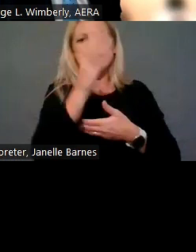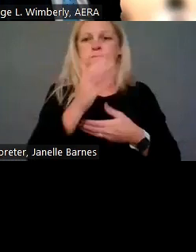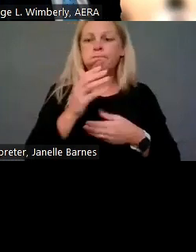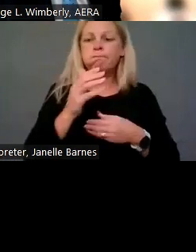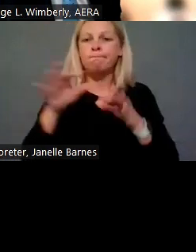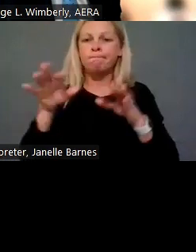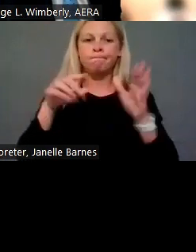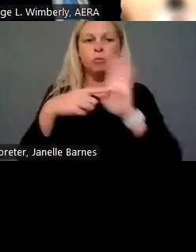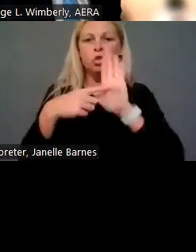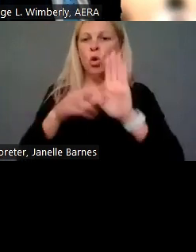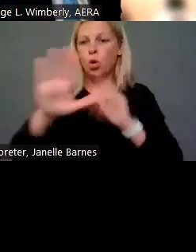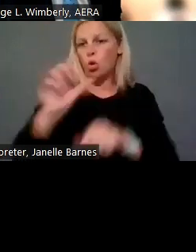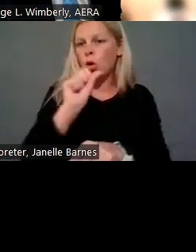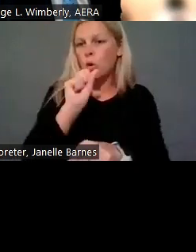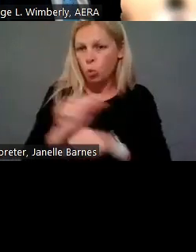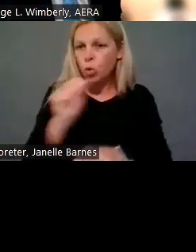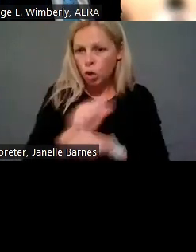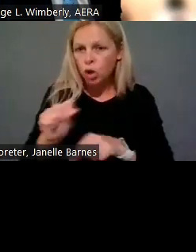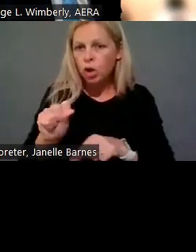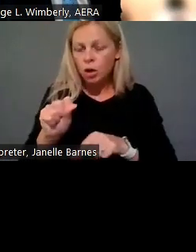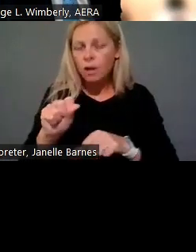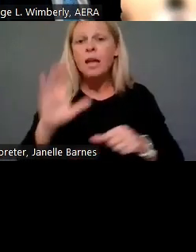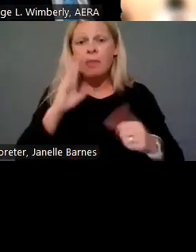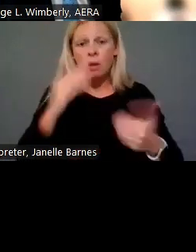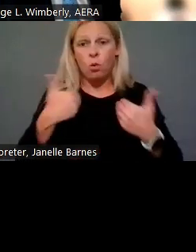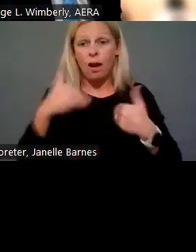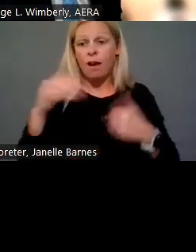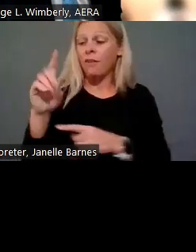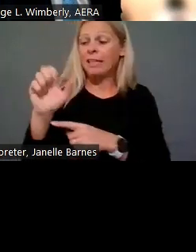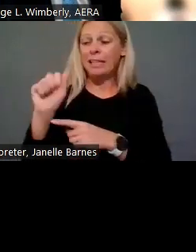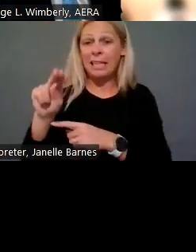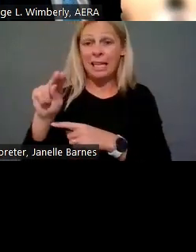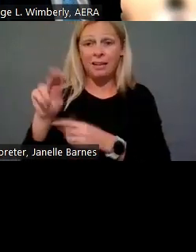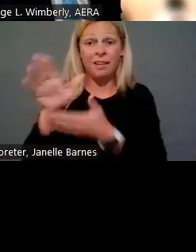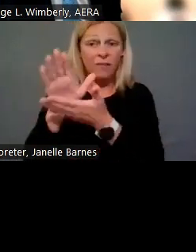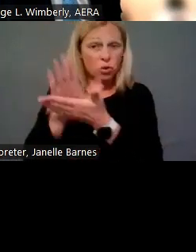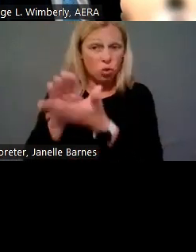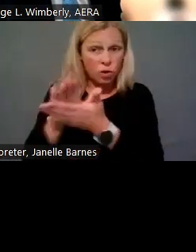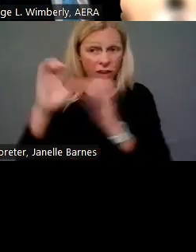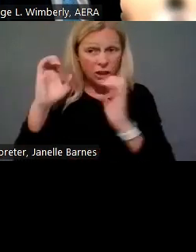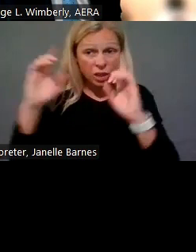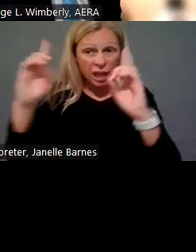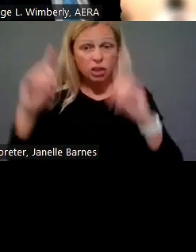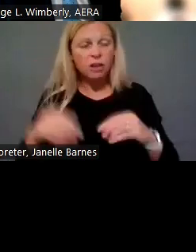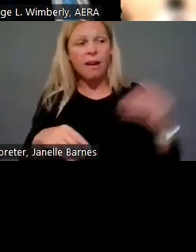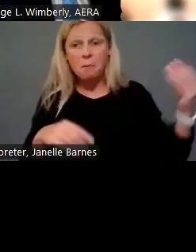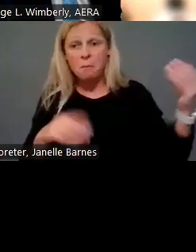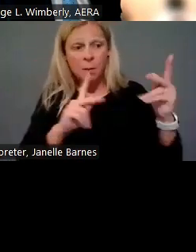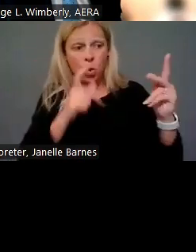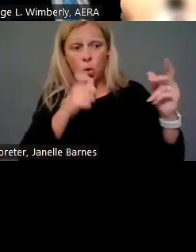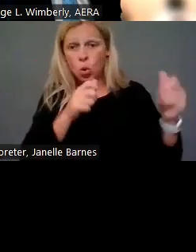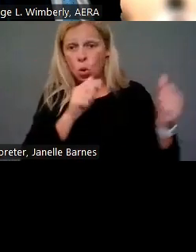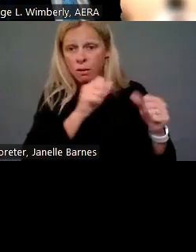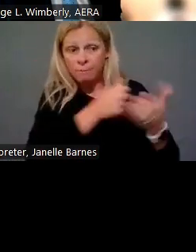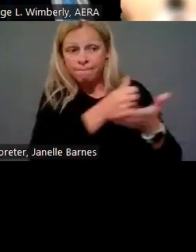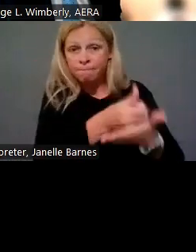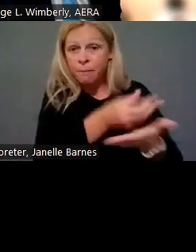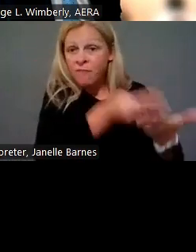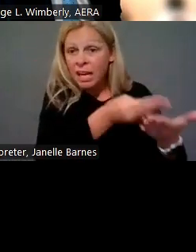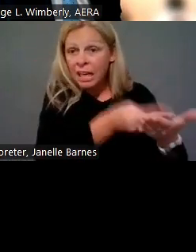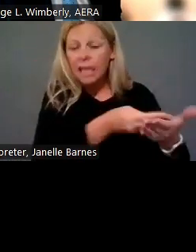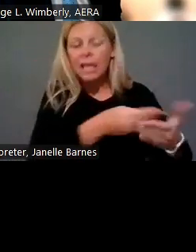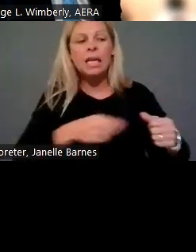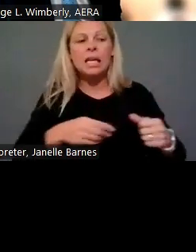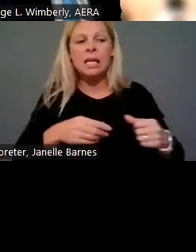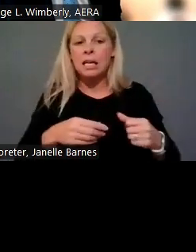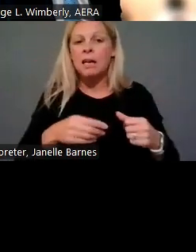sure that there are deans of schools of education and funders and others who are other senior scholars and all